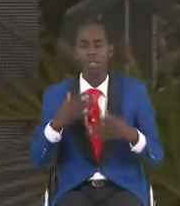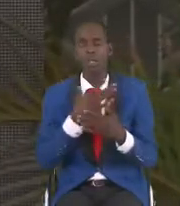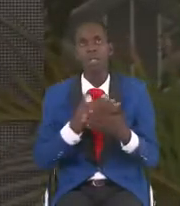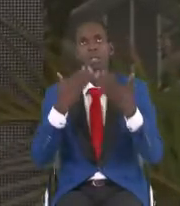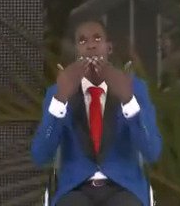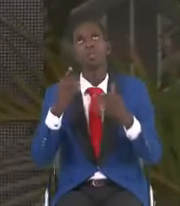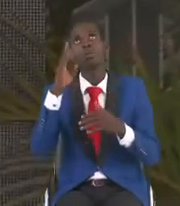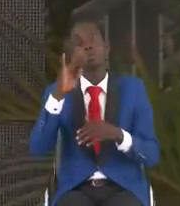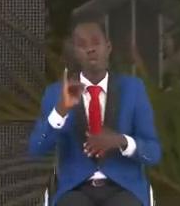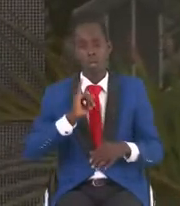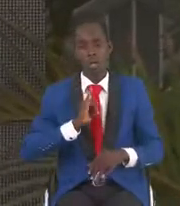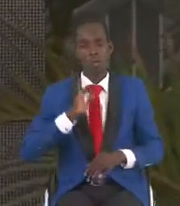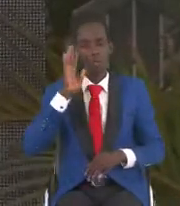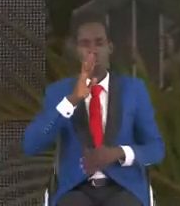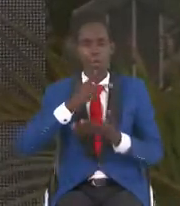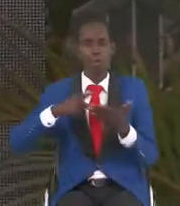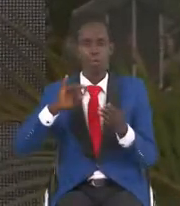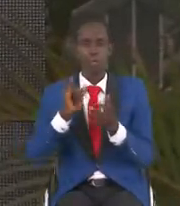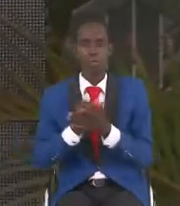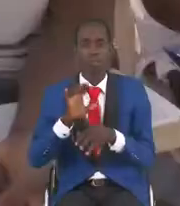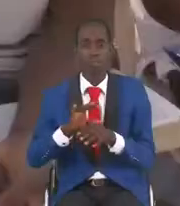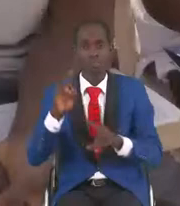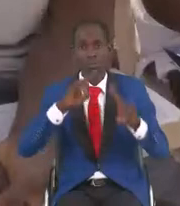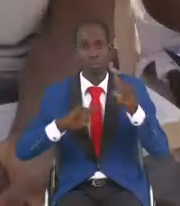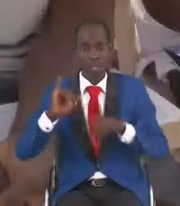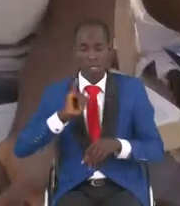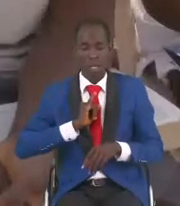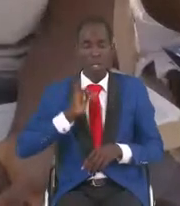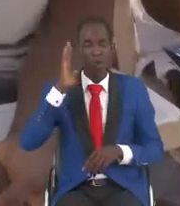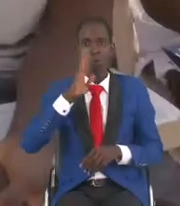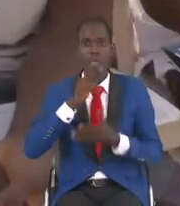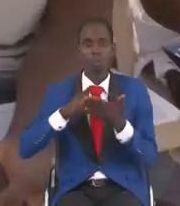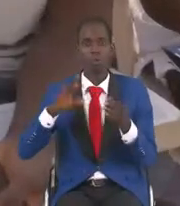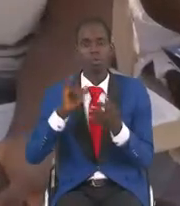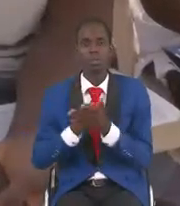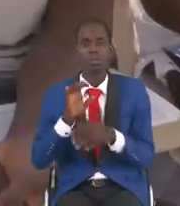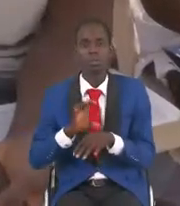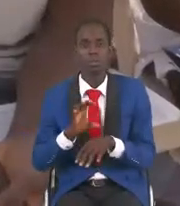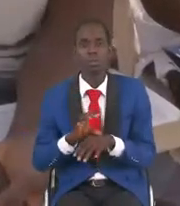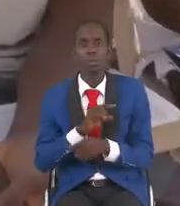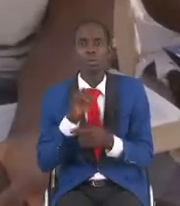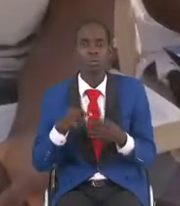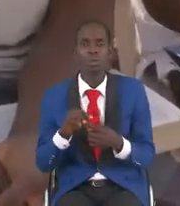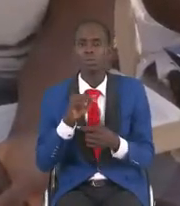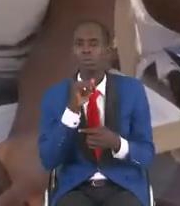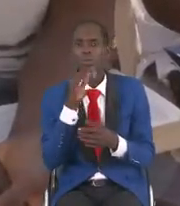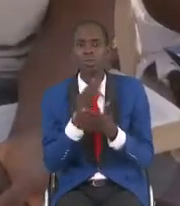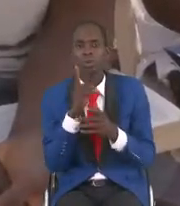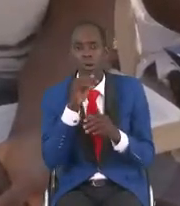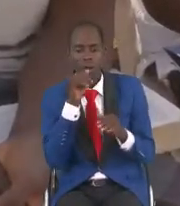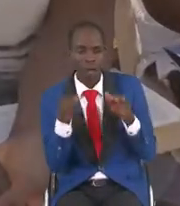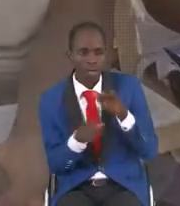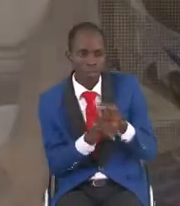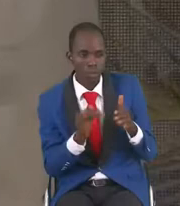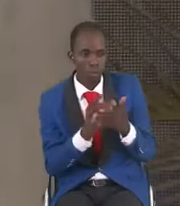part of that church. I said I'll be part of that church. Now somebody is hiding somewhere and is sneaking out